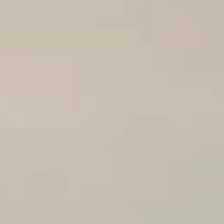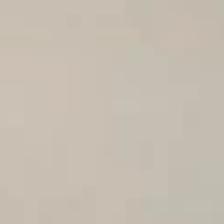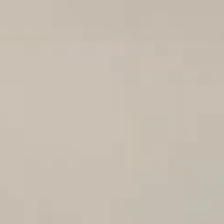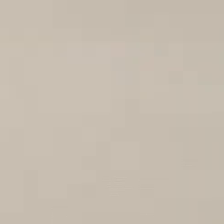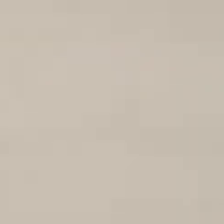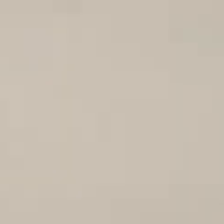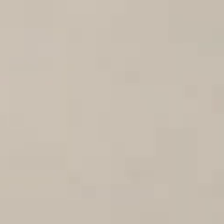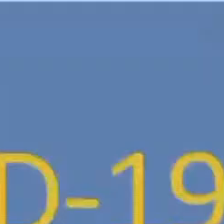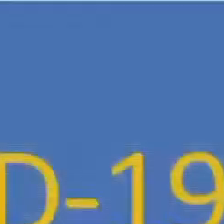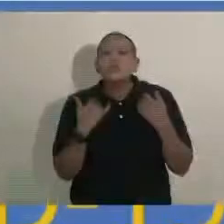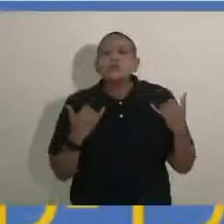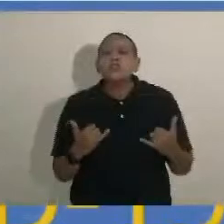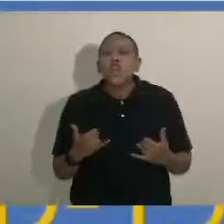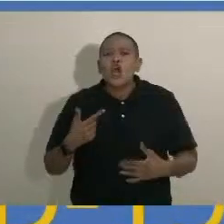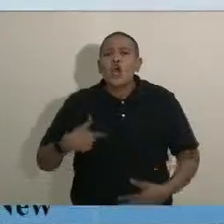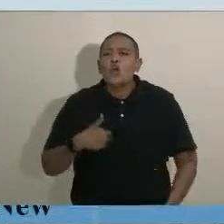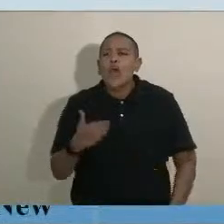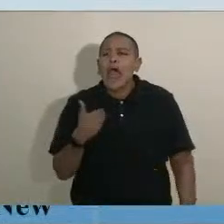have